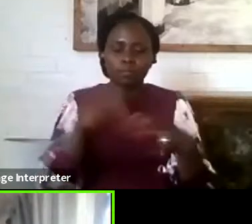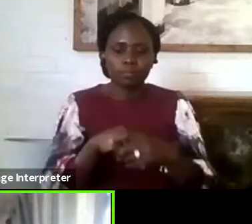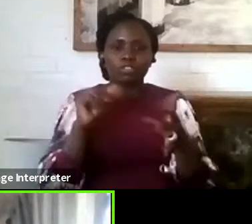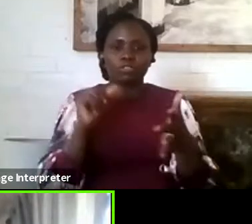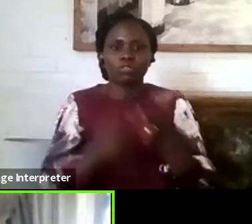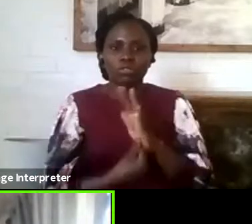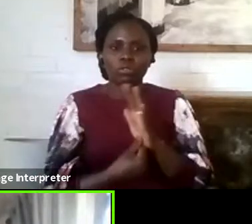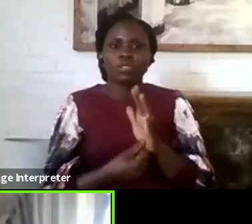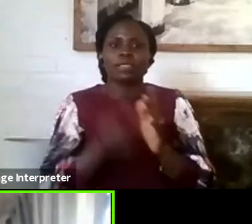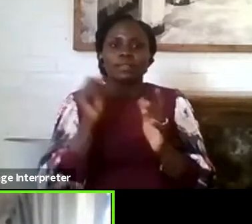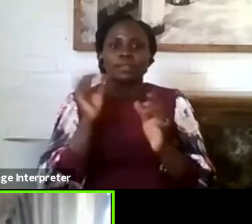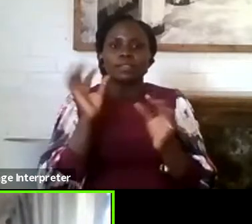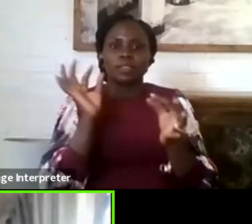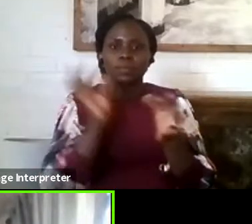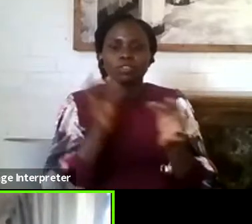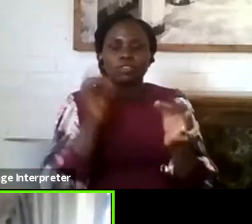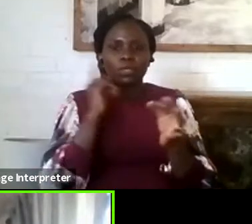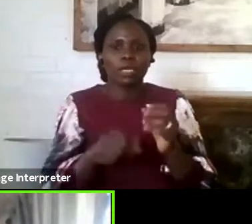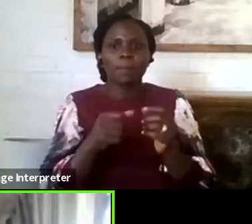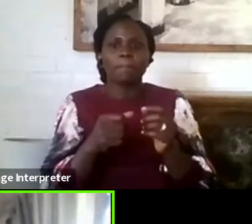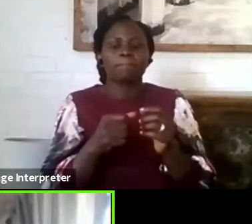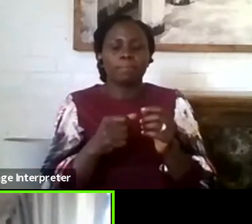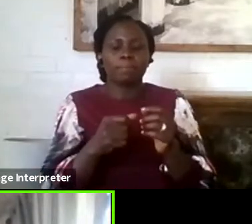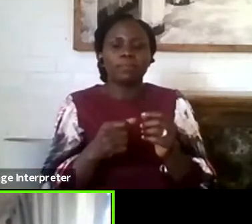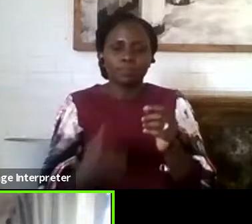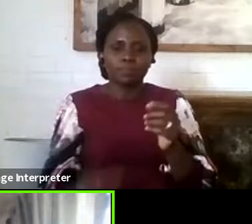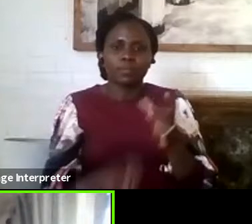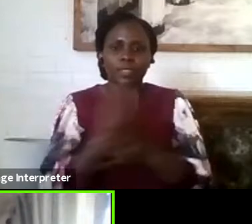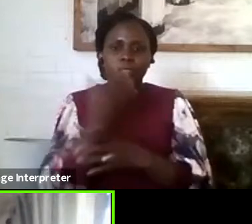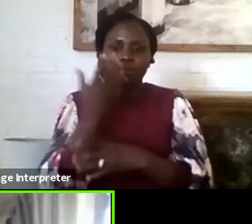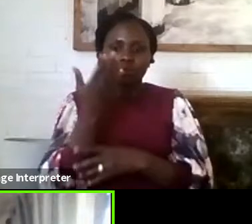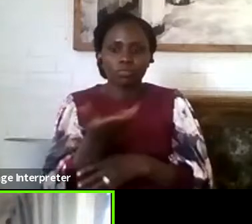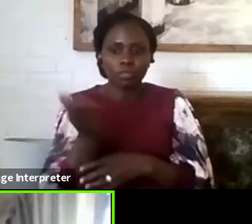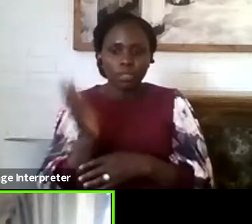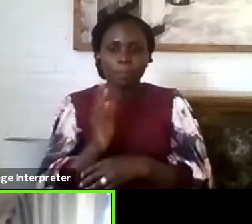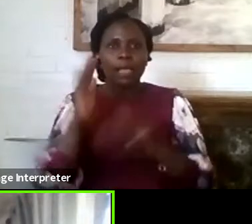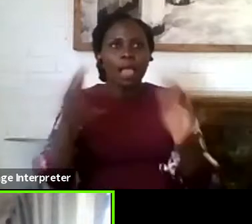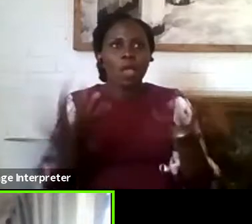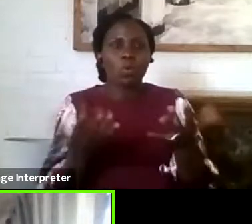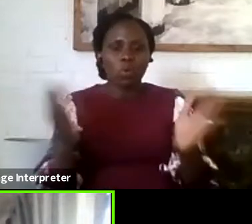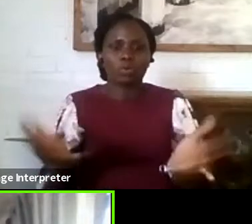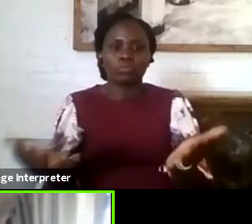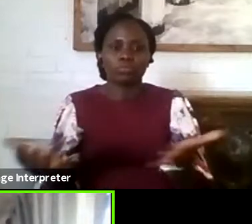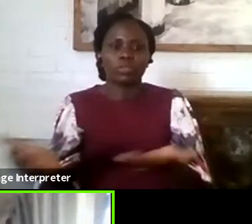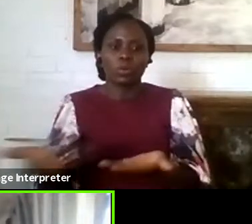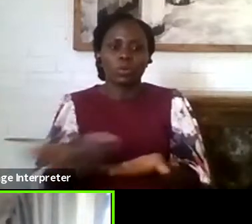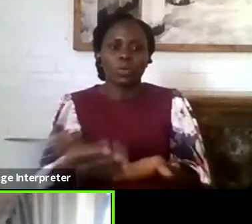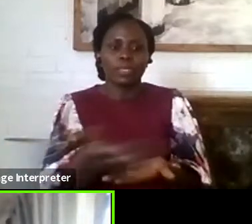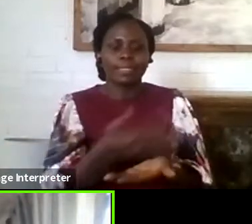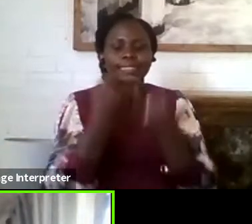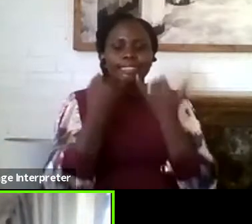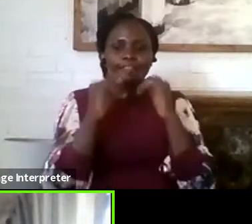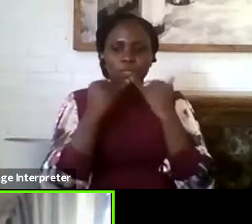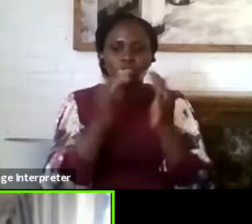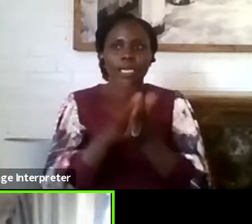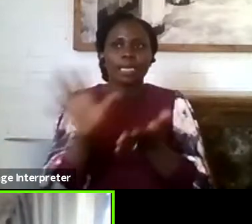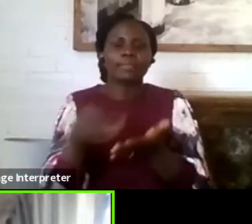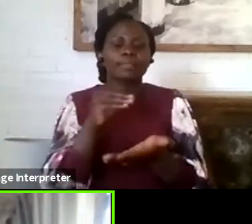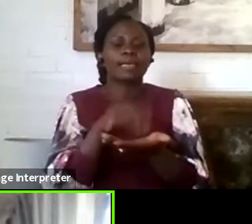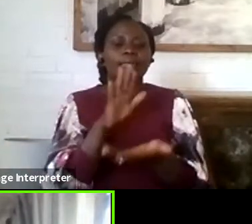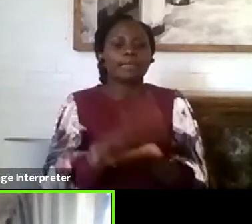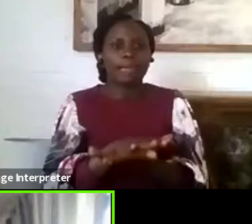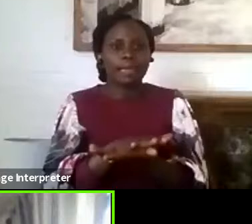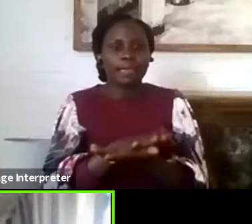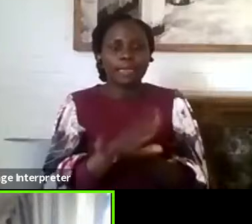could potentially come to them by collecting their information and their data. Any digital identity